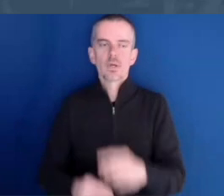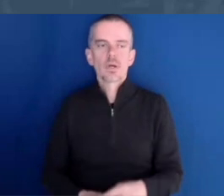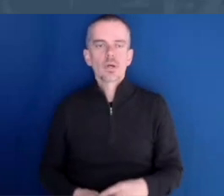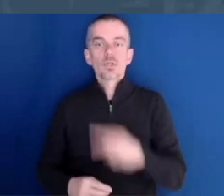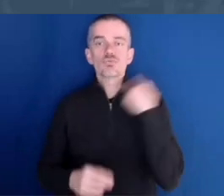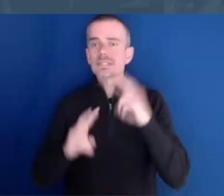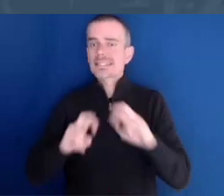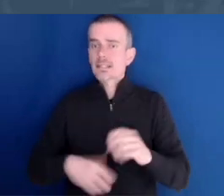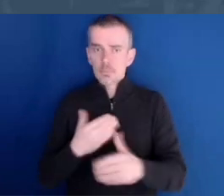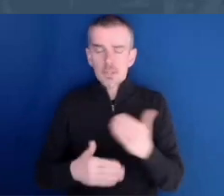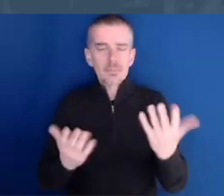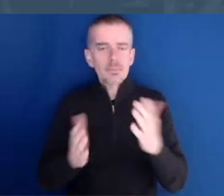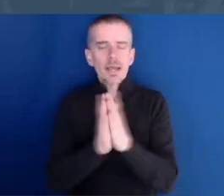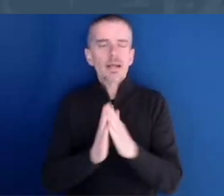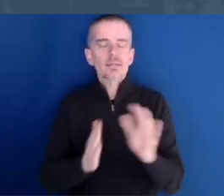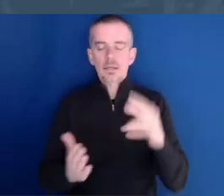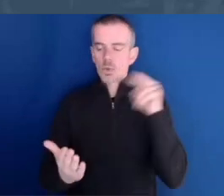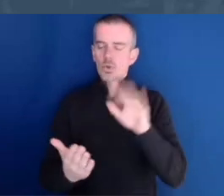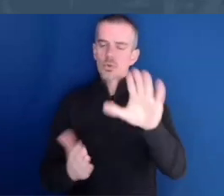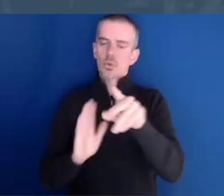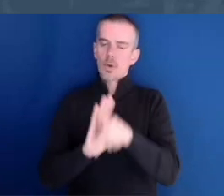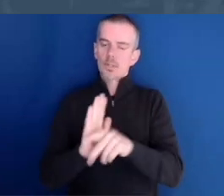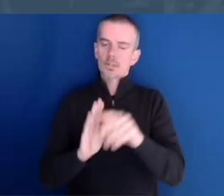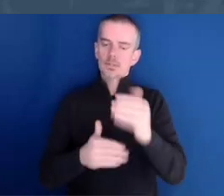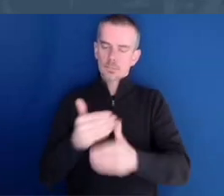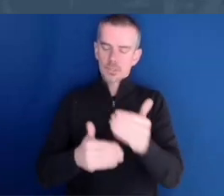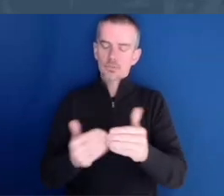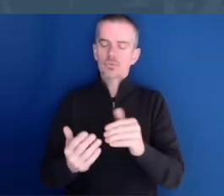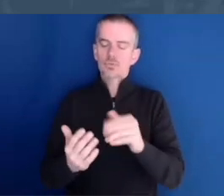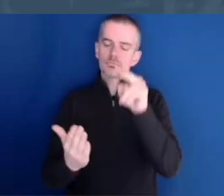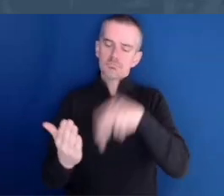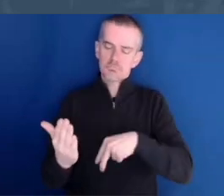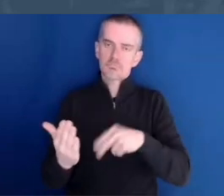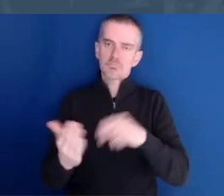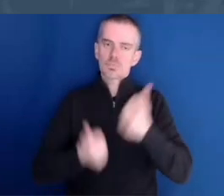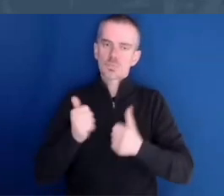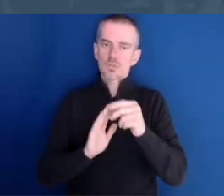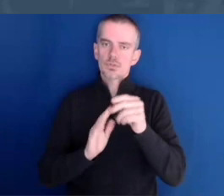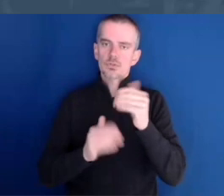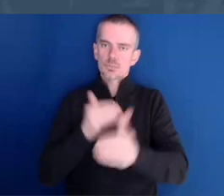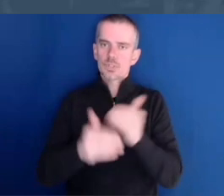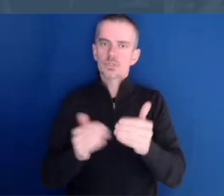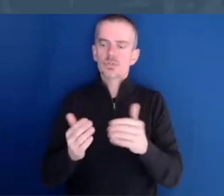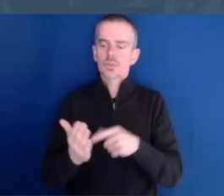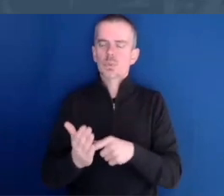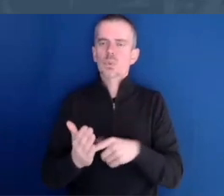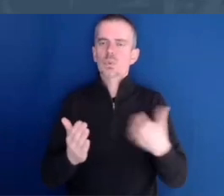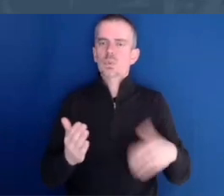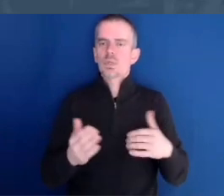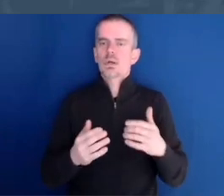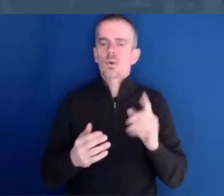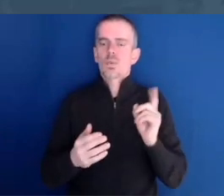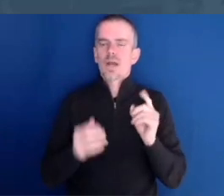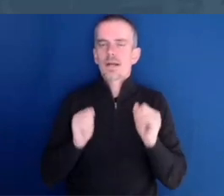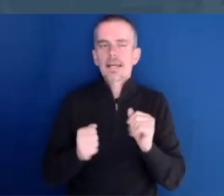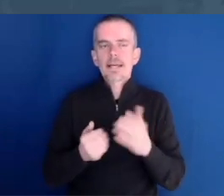process, you'll look at your policies and procedures, you'll identify, those procedures that maybe present the greatest risk for fraud or